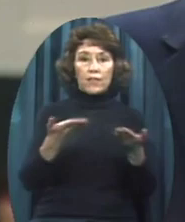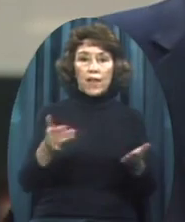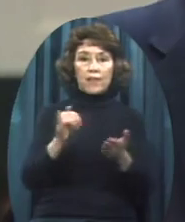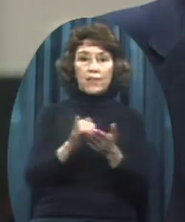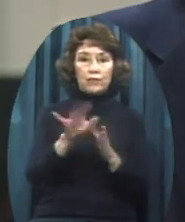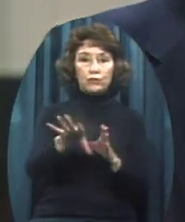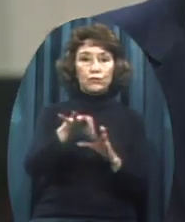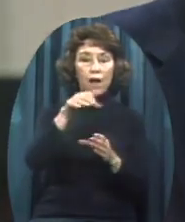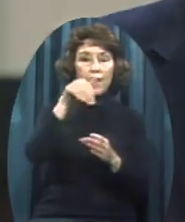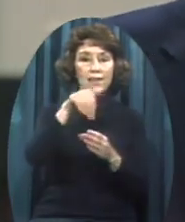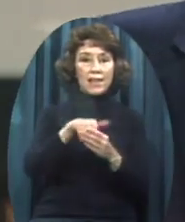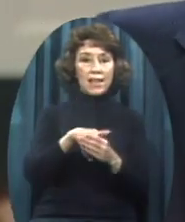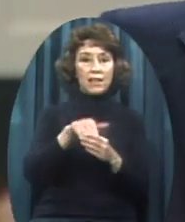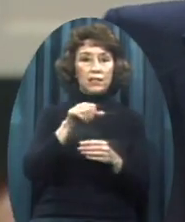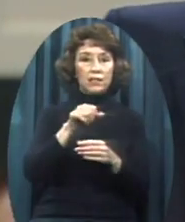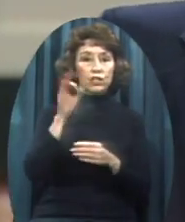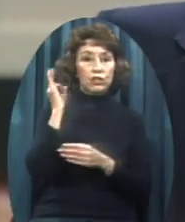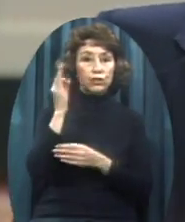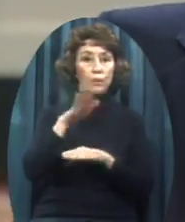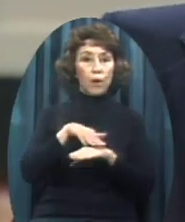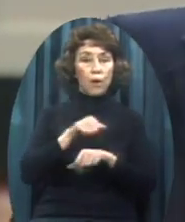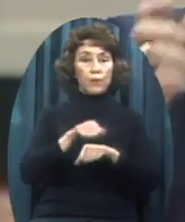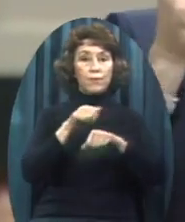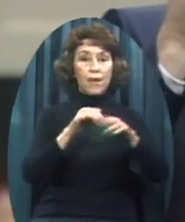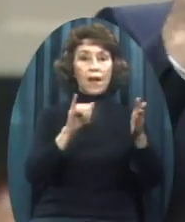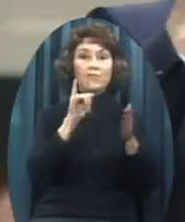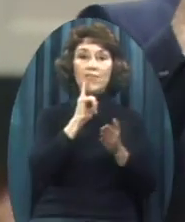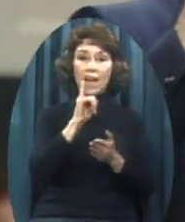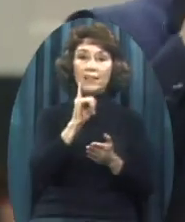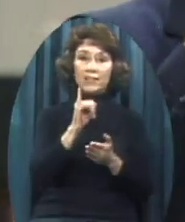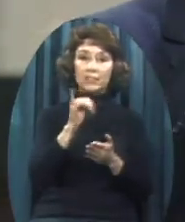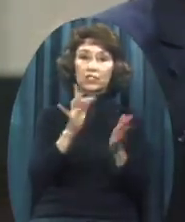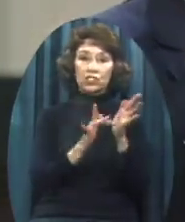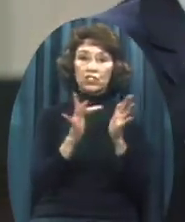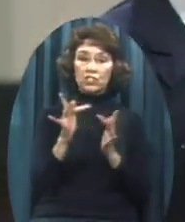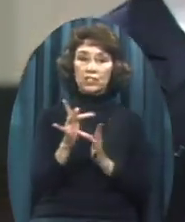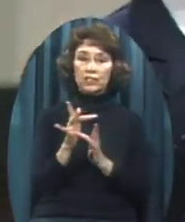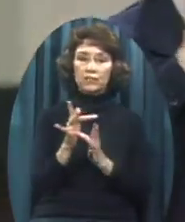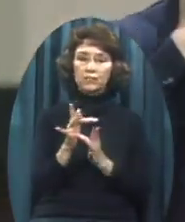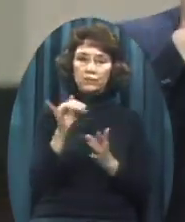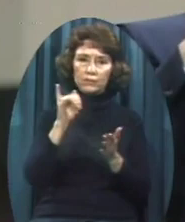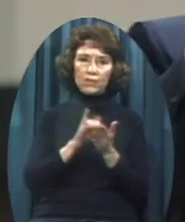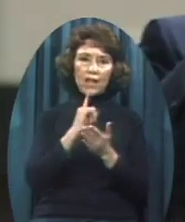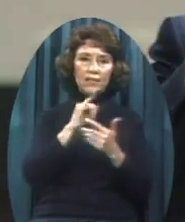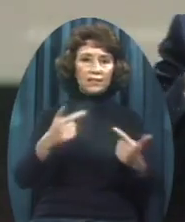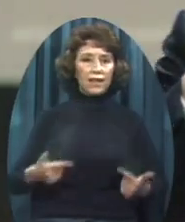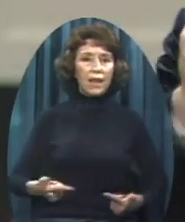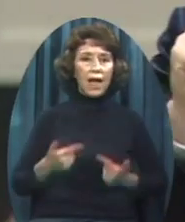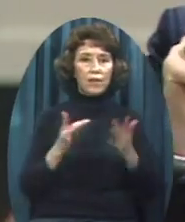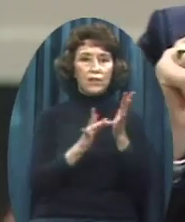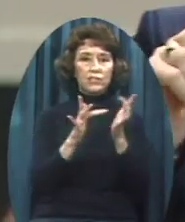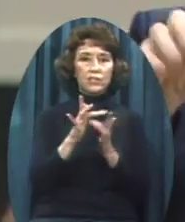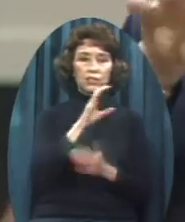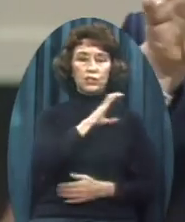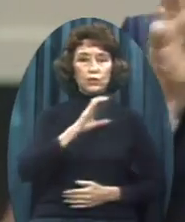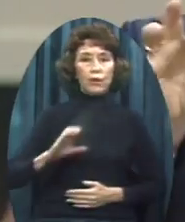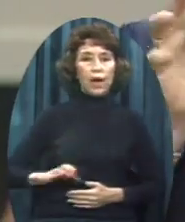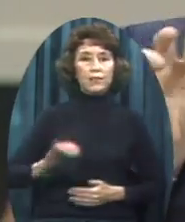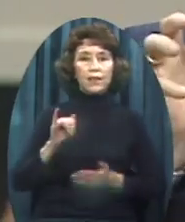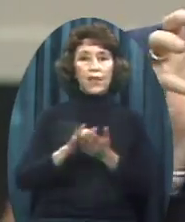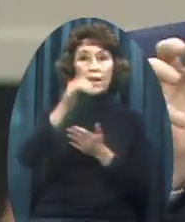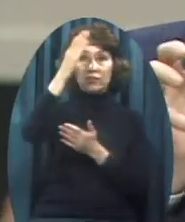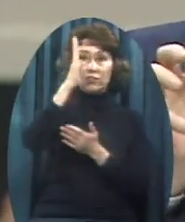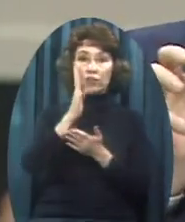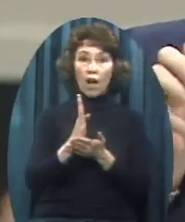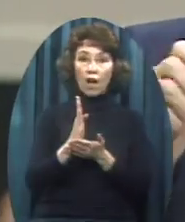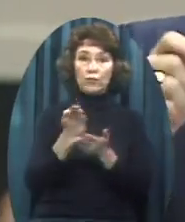And finally, the Sermon on the Mount is the life of Jesus Christ that God, by the indwelling Holy Spirit, within